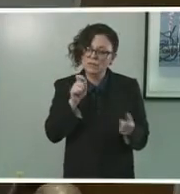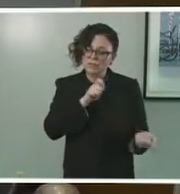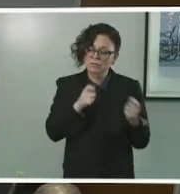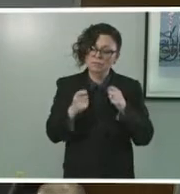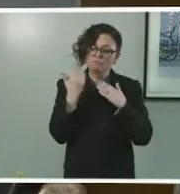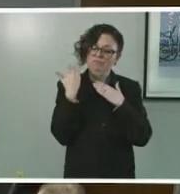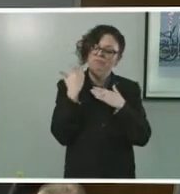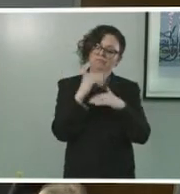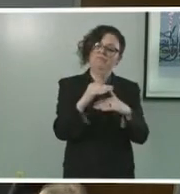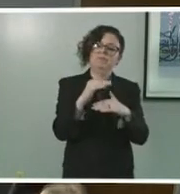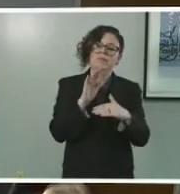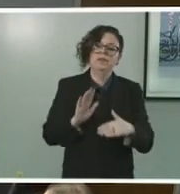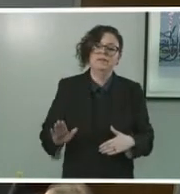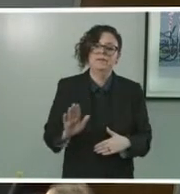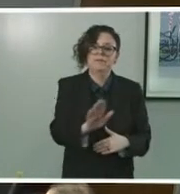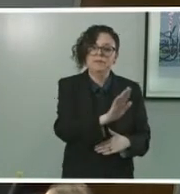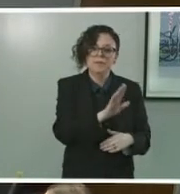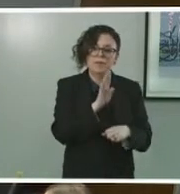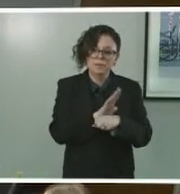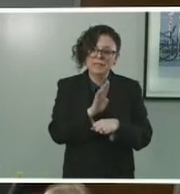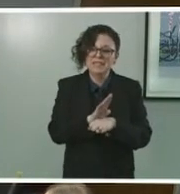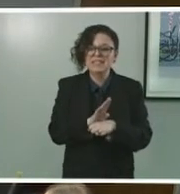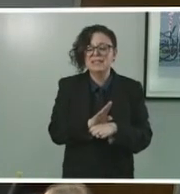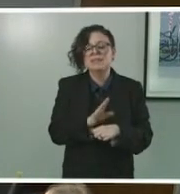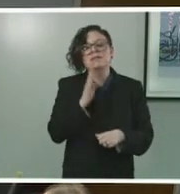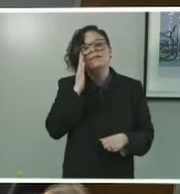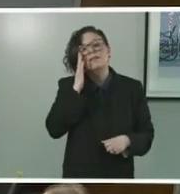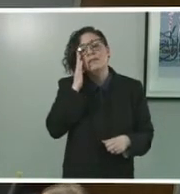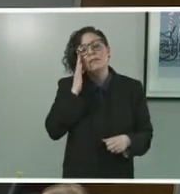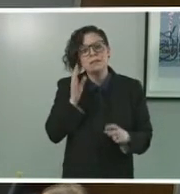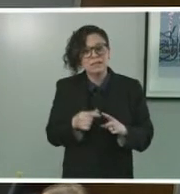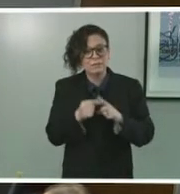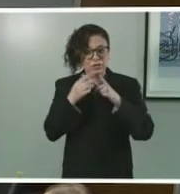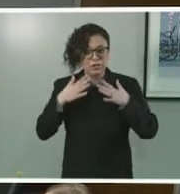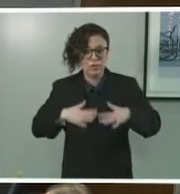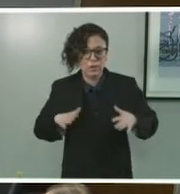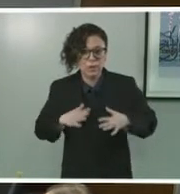while. And it's going to be the retail stores, the specialty clothing stores,